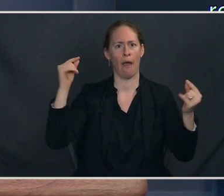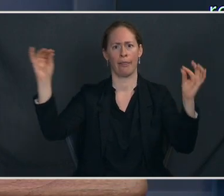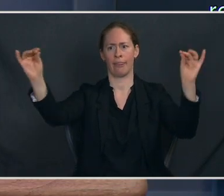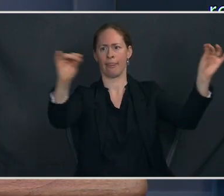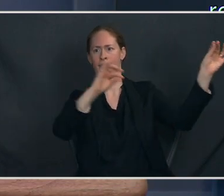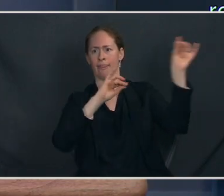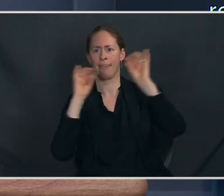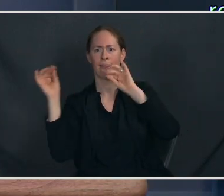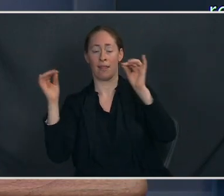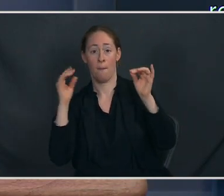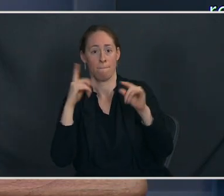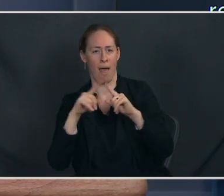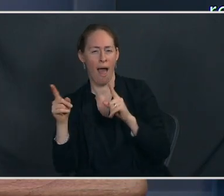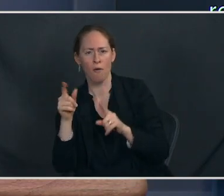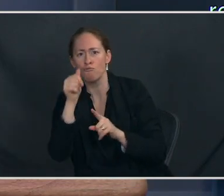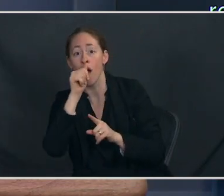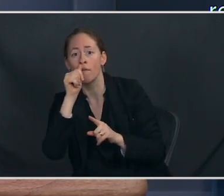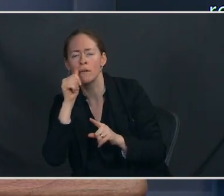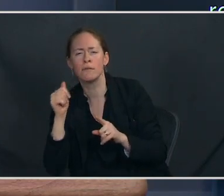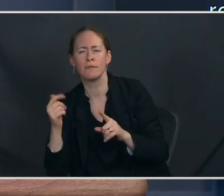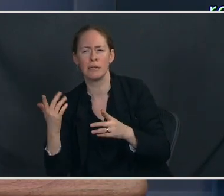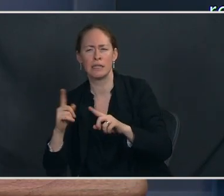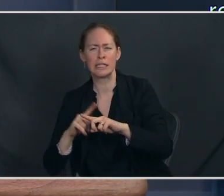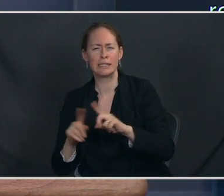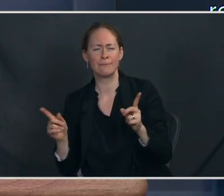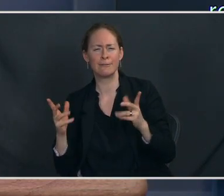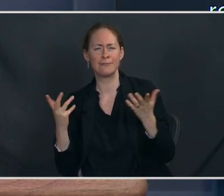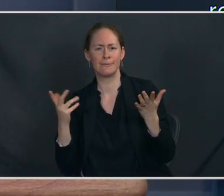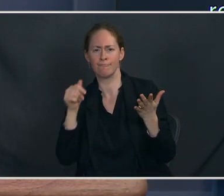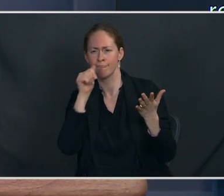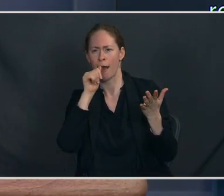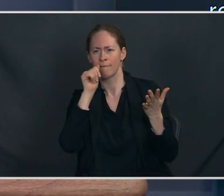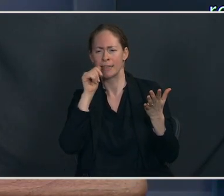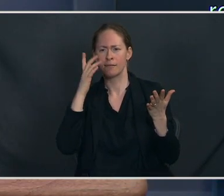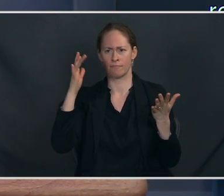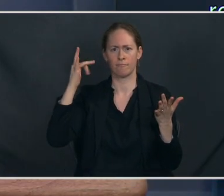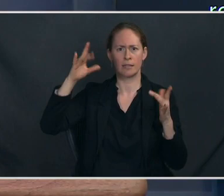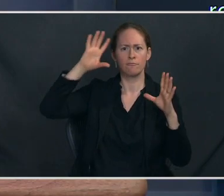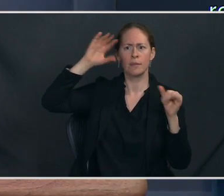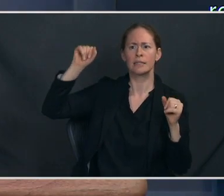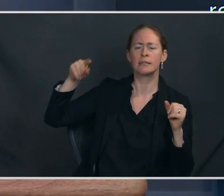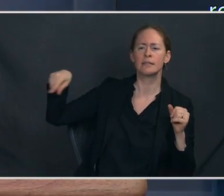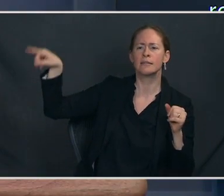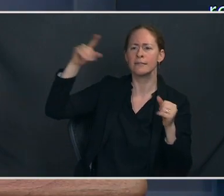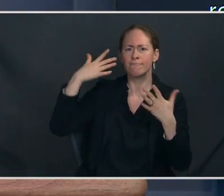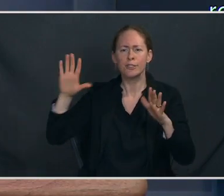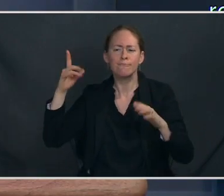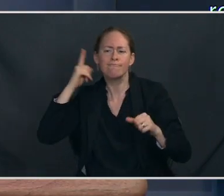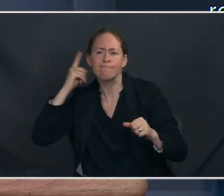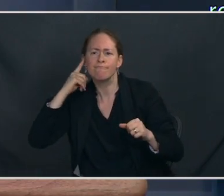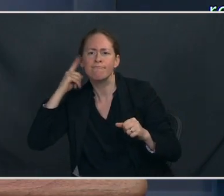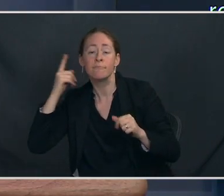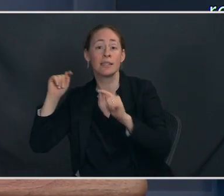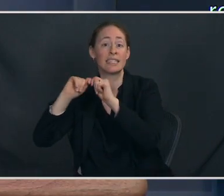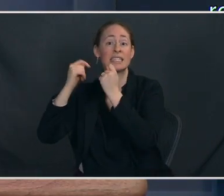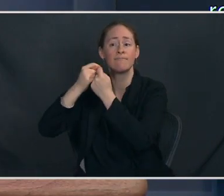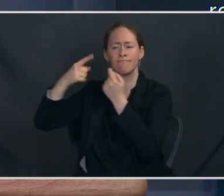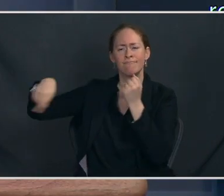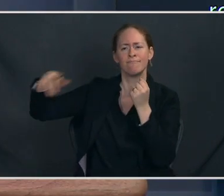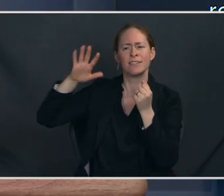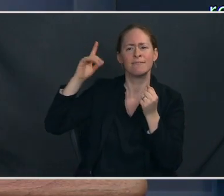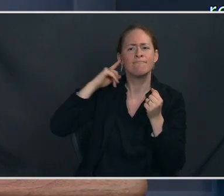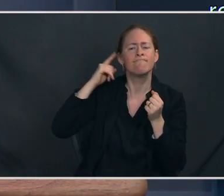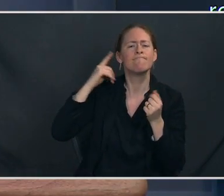But what the president is also hearing privately, and what members of our team are also hearing privately, is that they expect him to be focused on